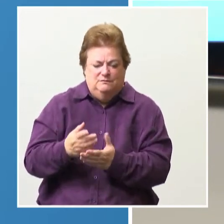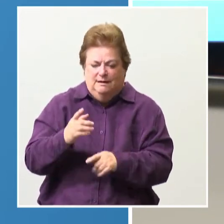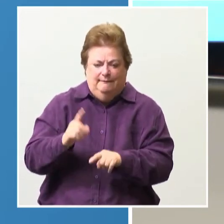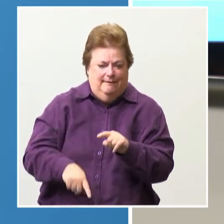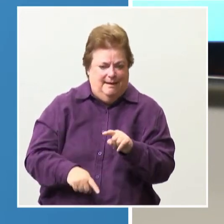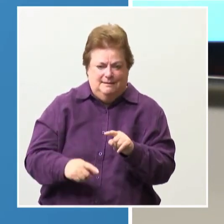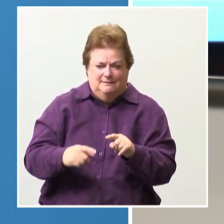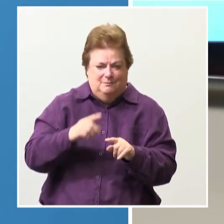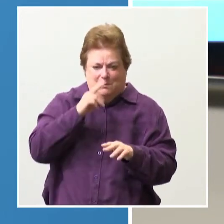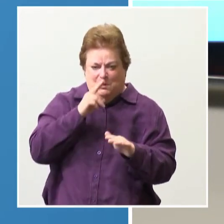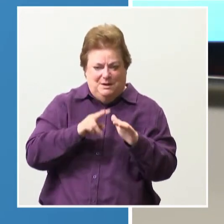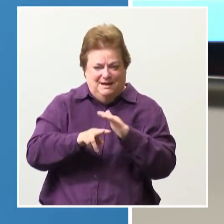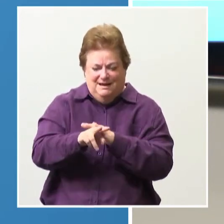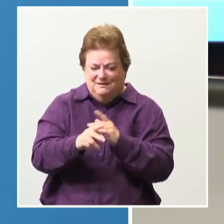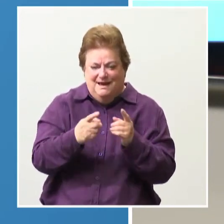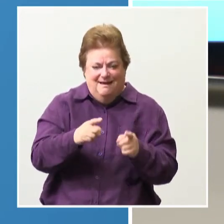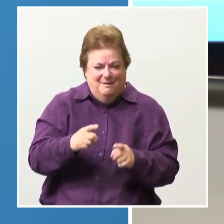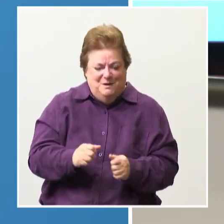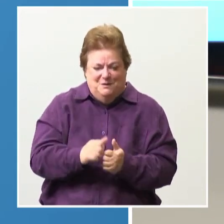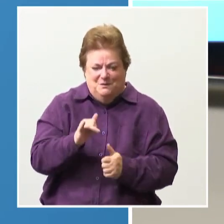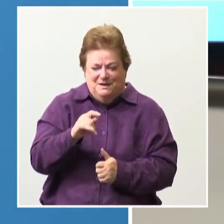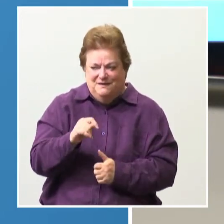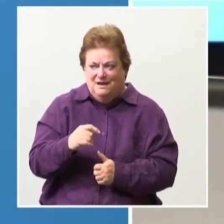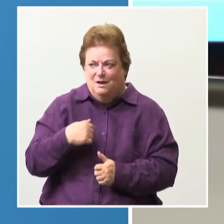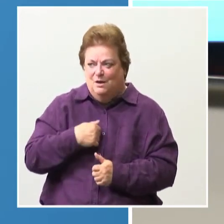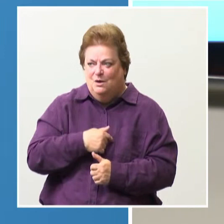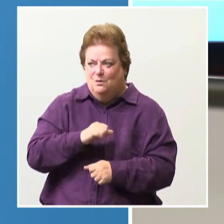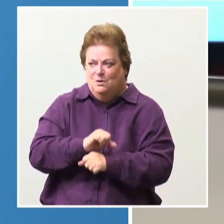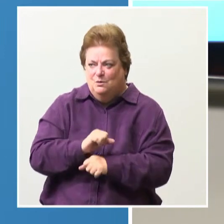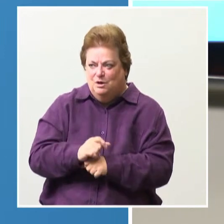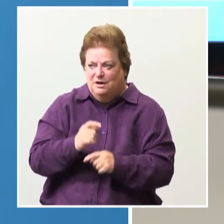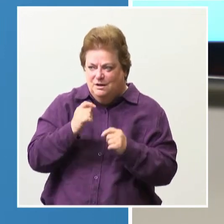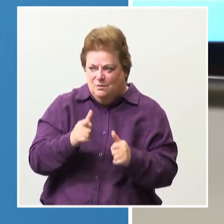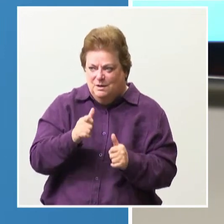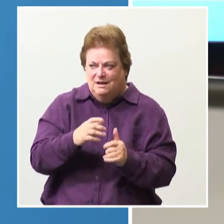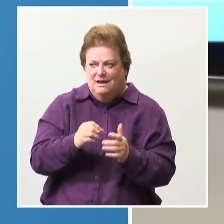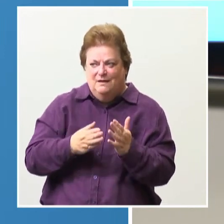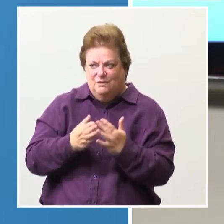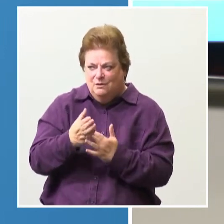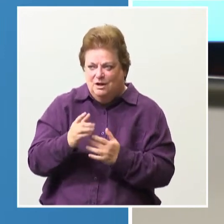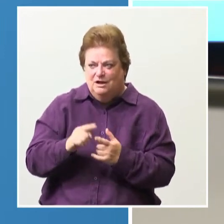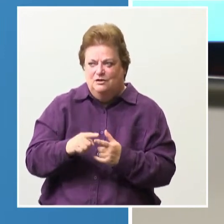unpredictable. Scientists and public health officials are working quickly and thoroughly